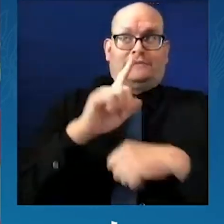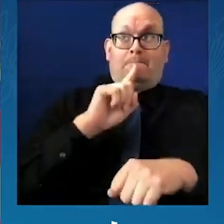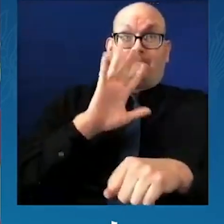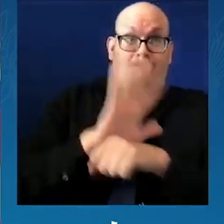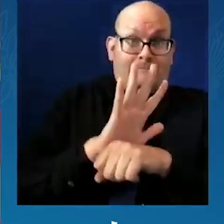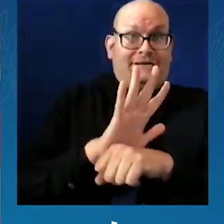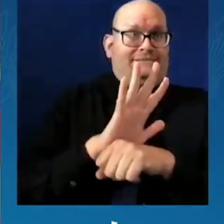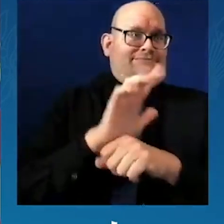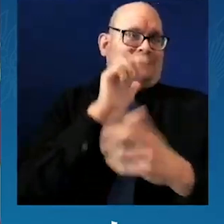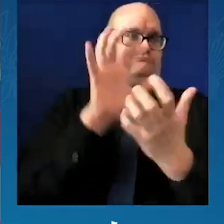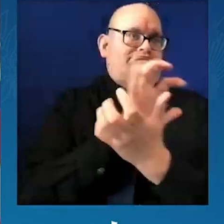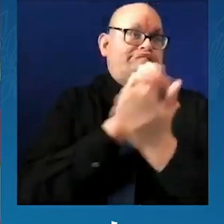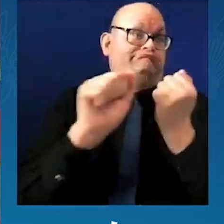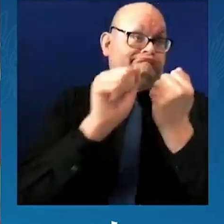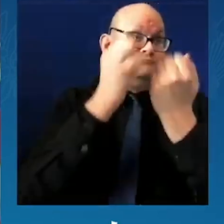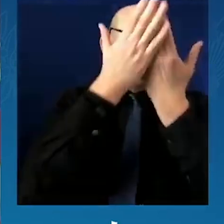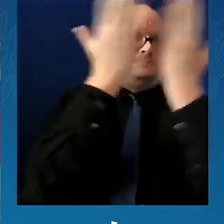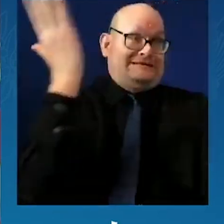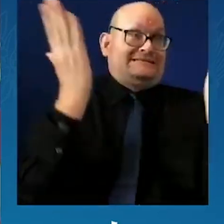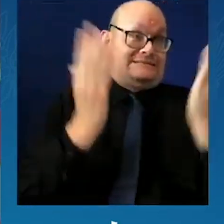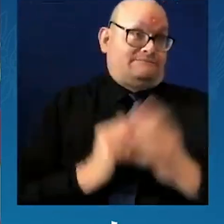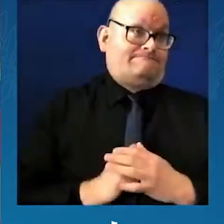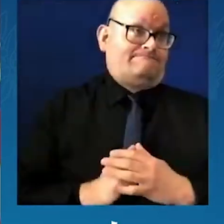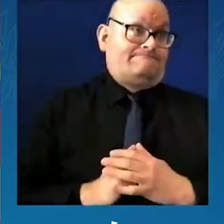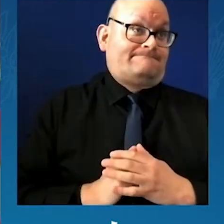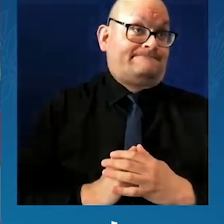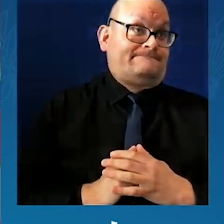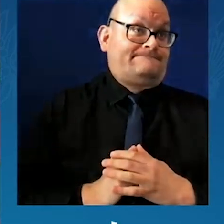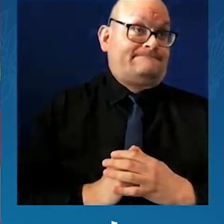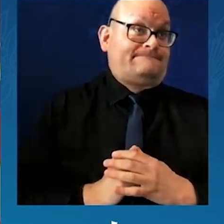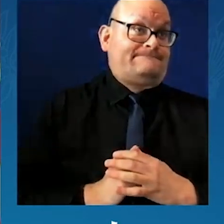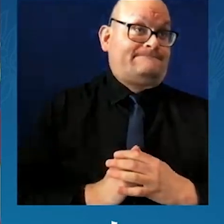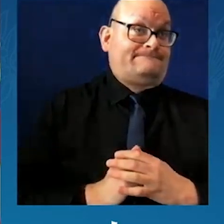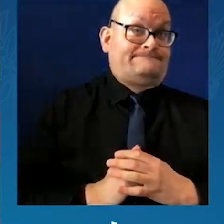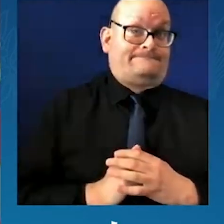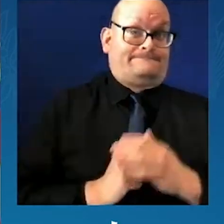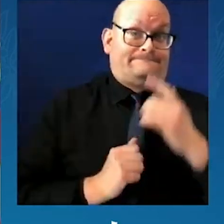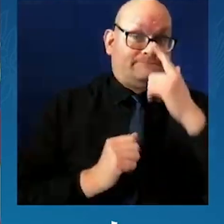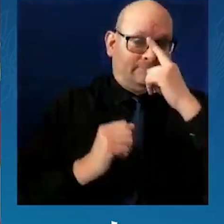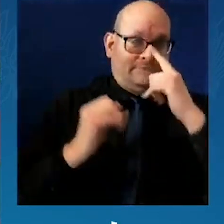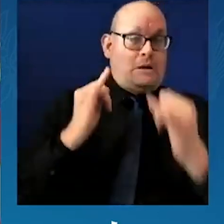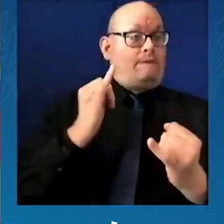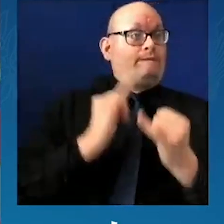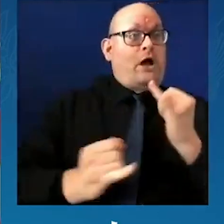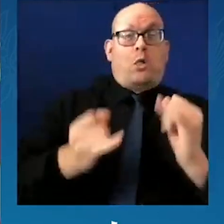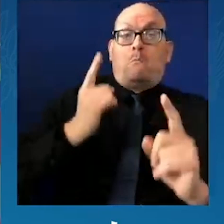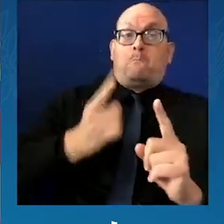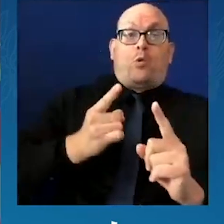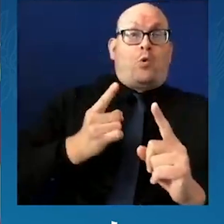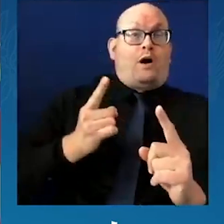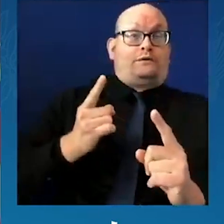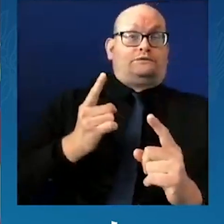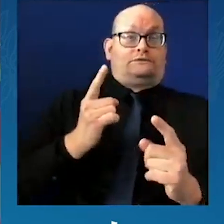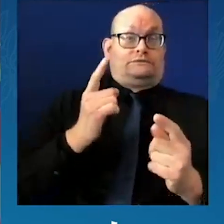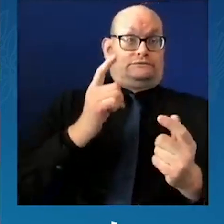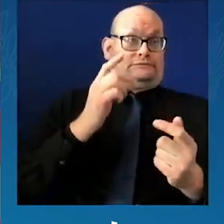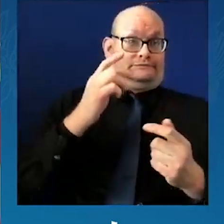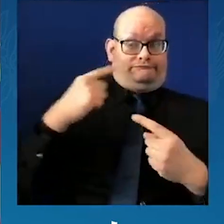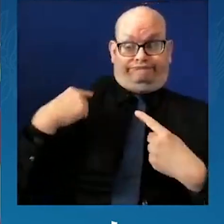And here is my final point. Much has changed since our nation first set our sights on the